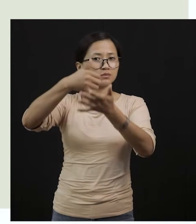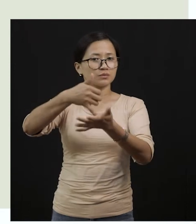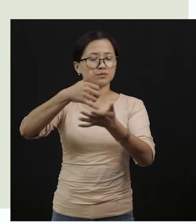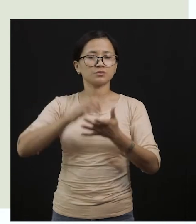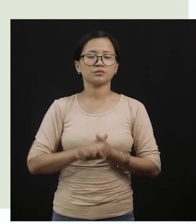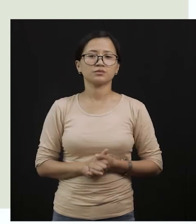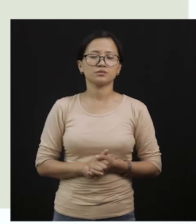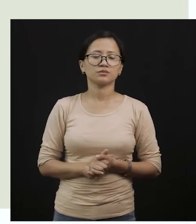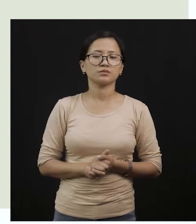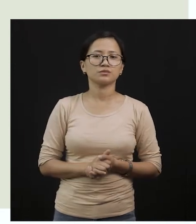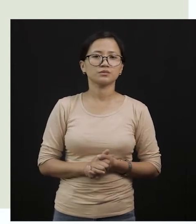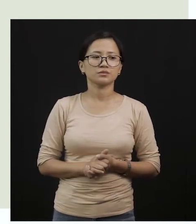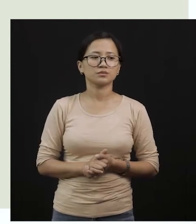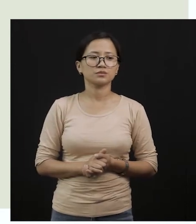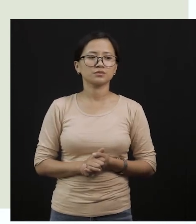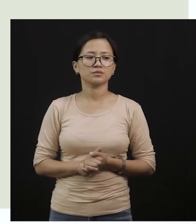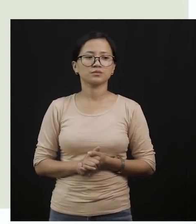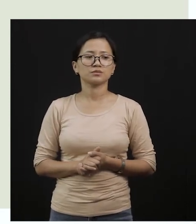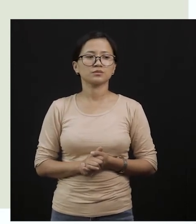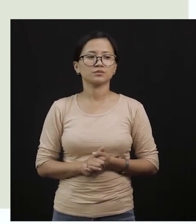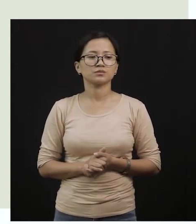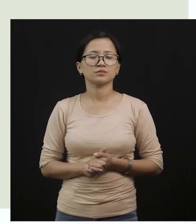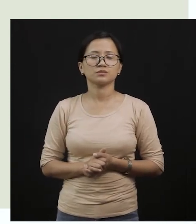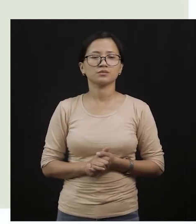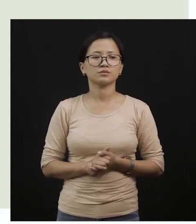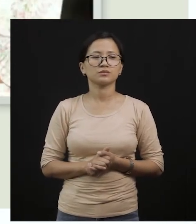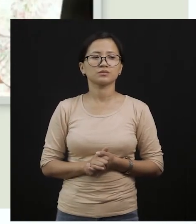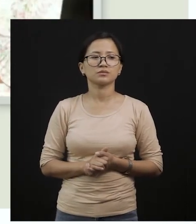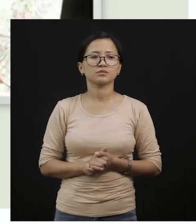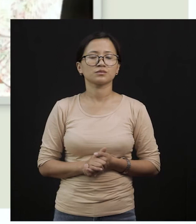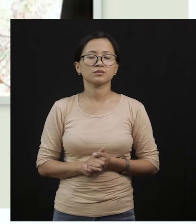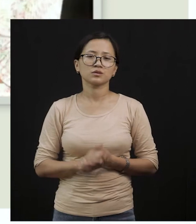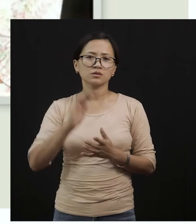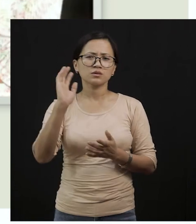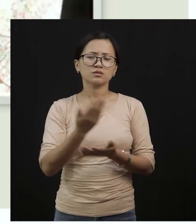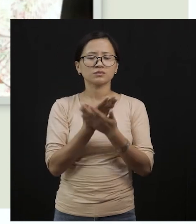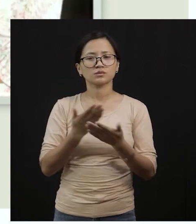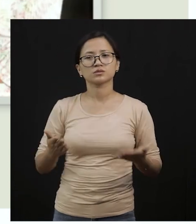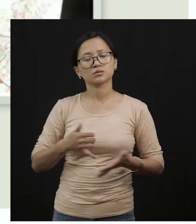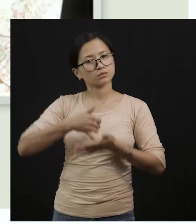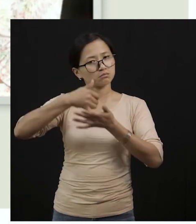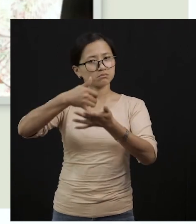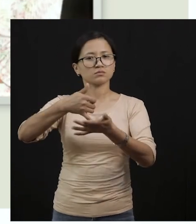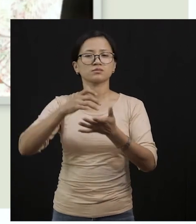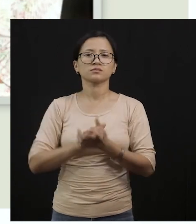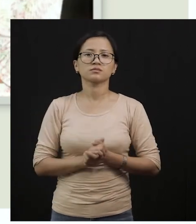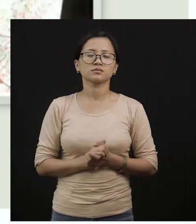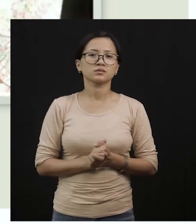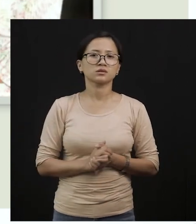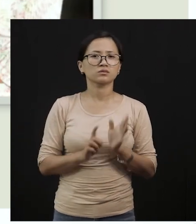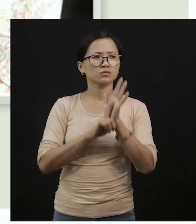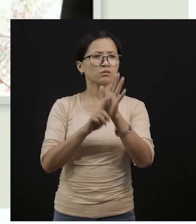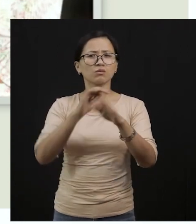1973, Templeton Foundation Award or Foundation Prize. These are some things that she won, okay? I cannot show you all